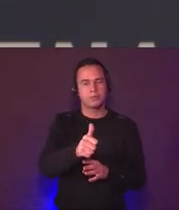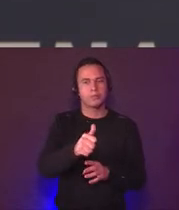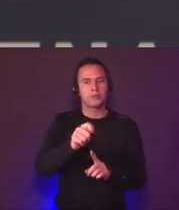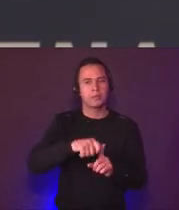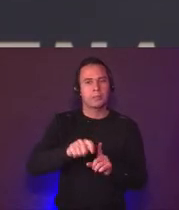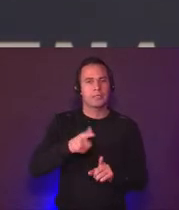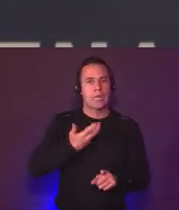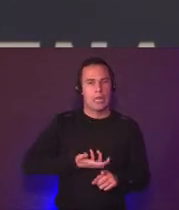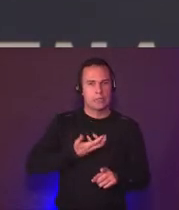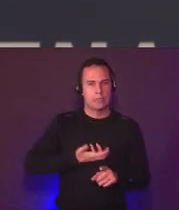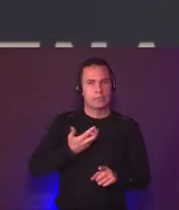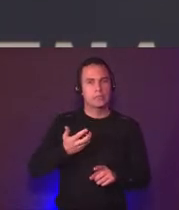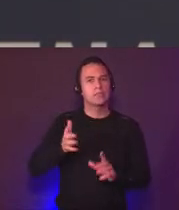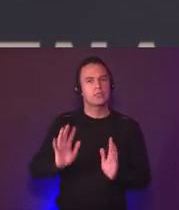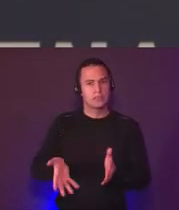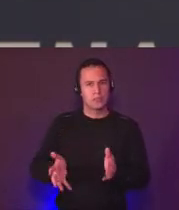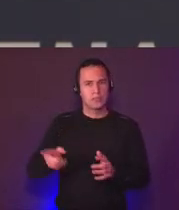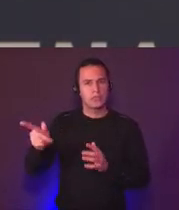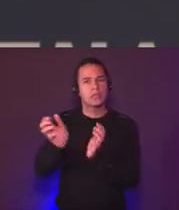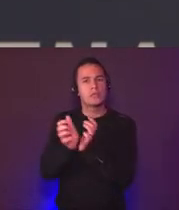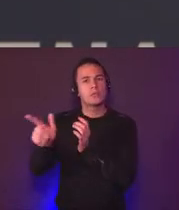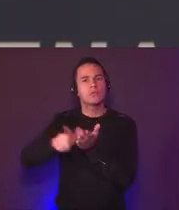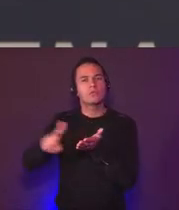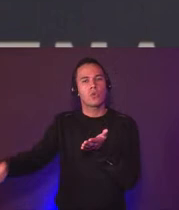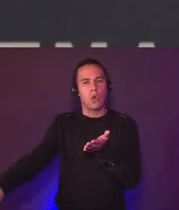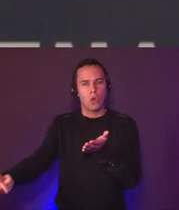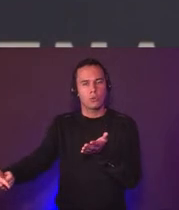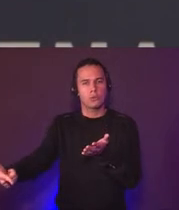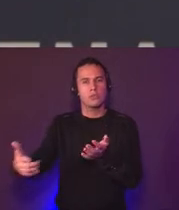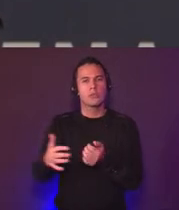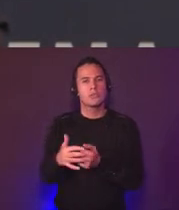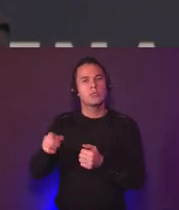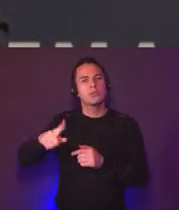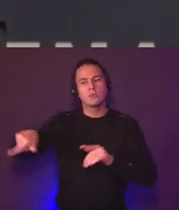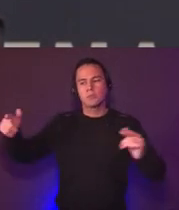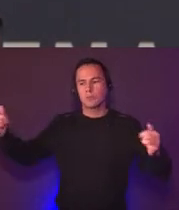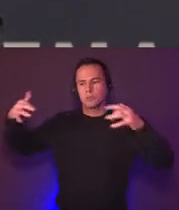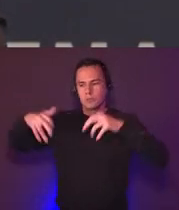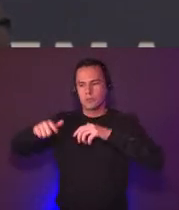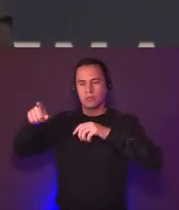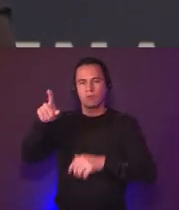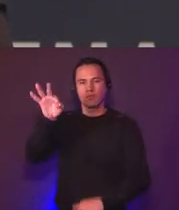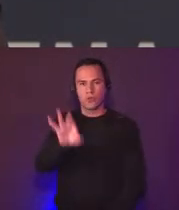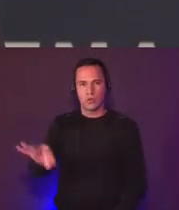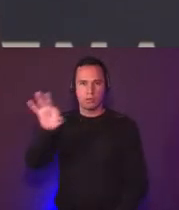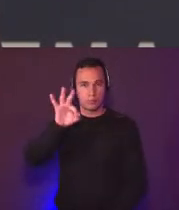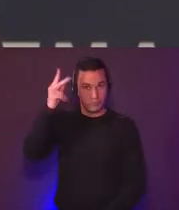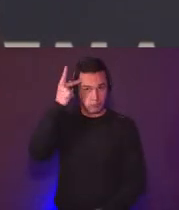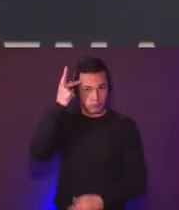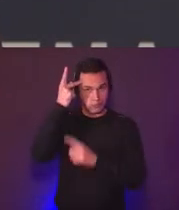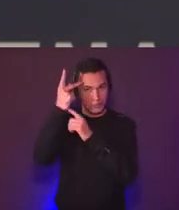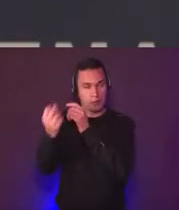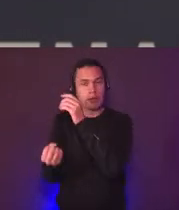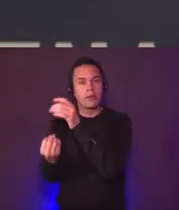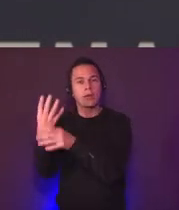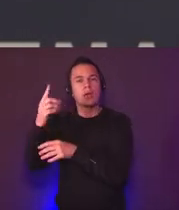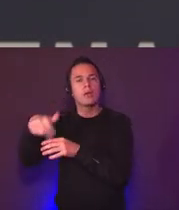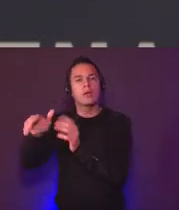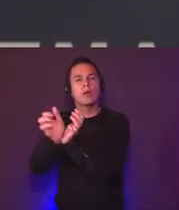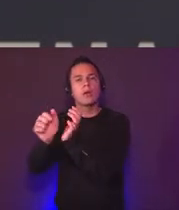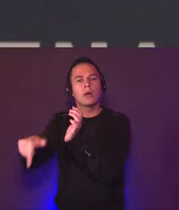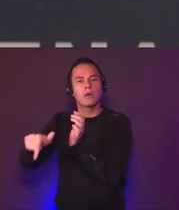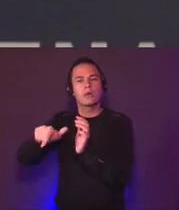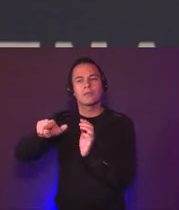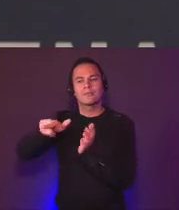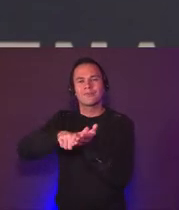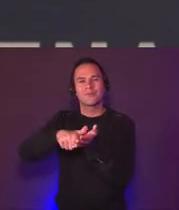of 2002, a group of journalists gathered together at the University of São Paulo to create the Brazilian Association of